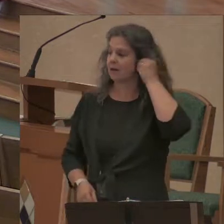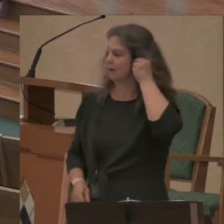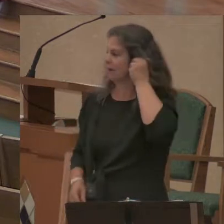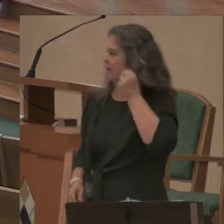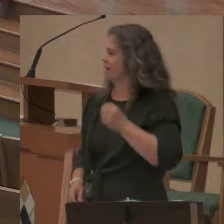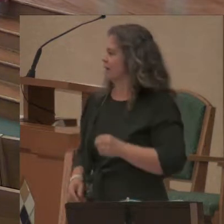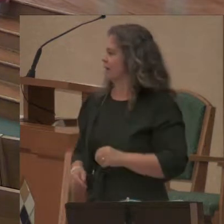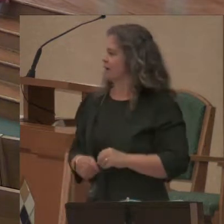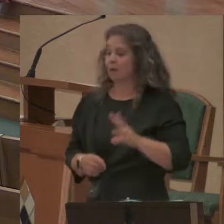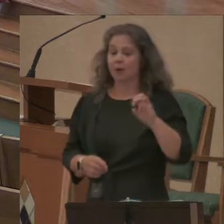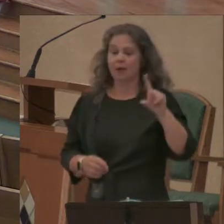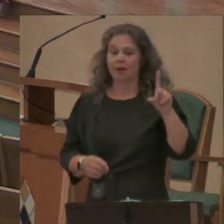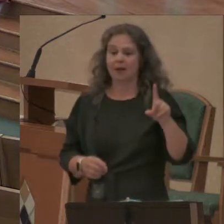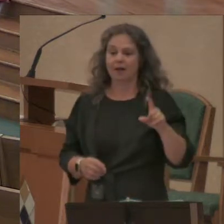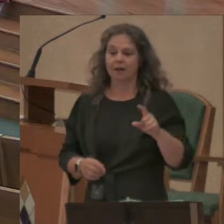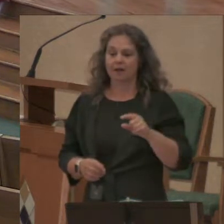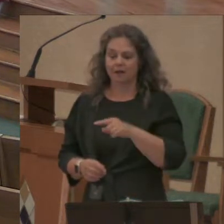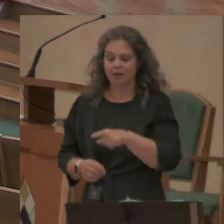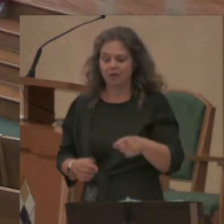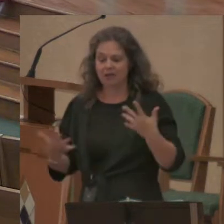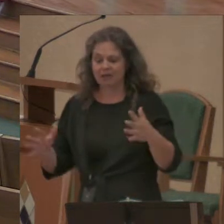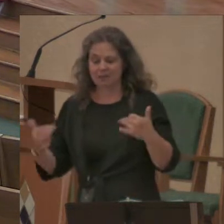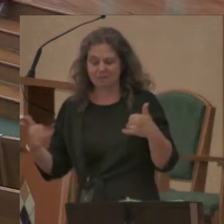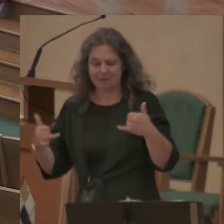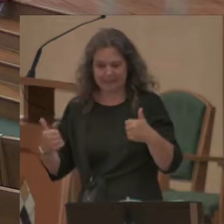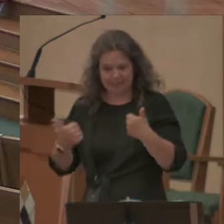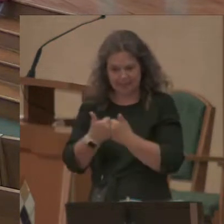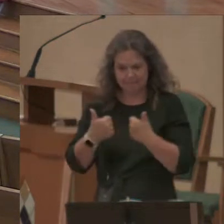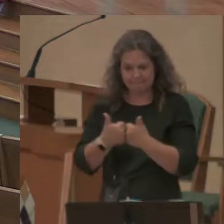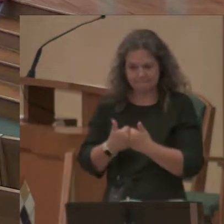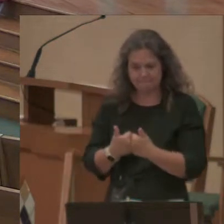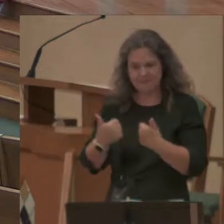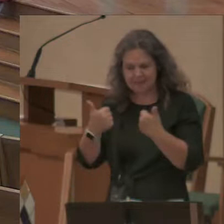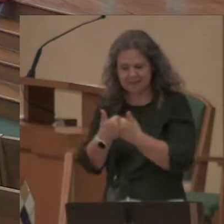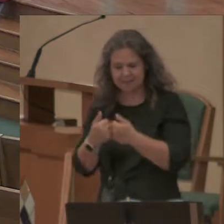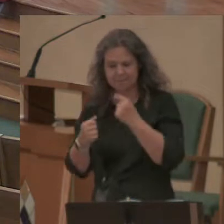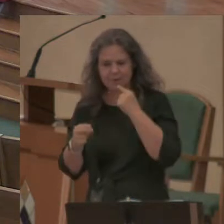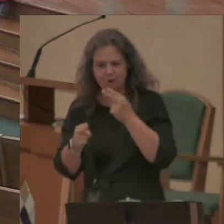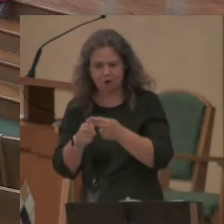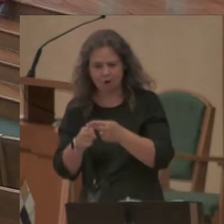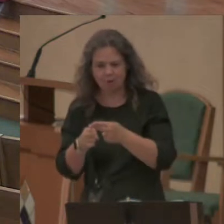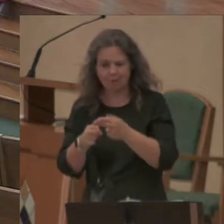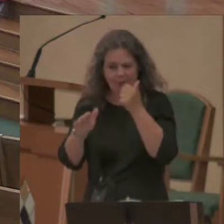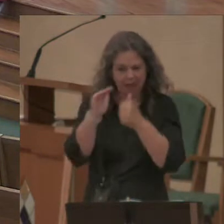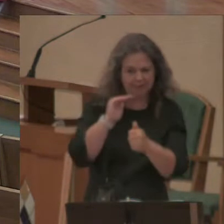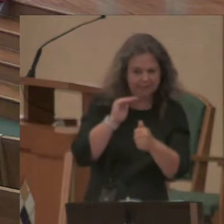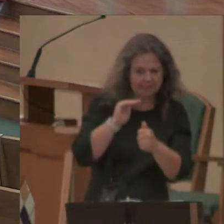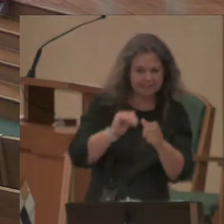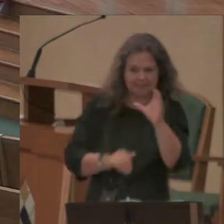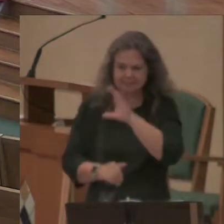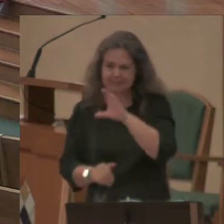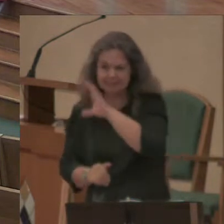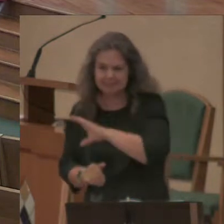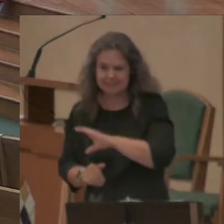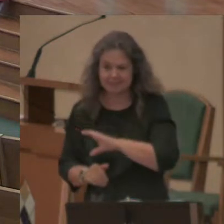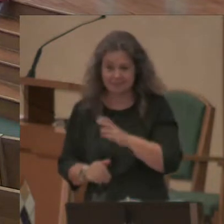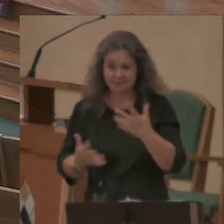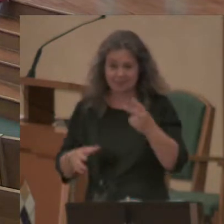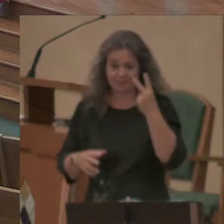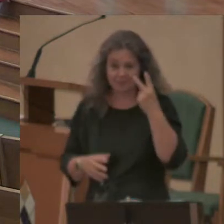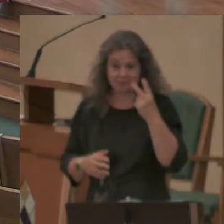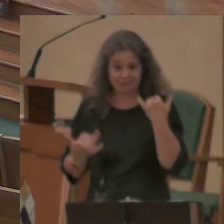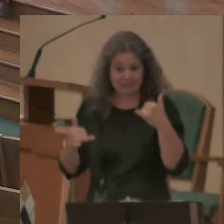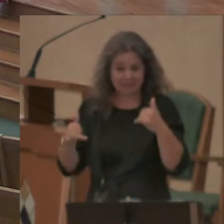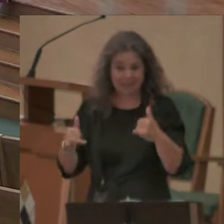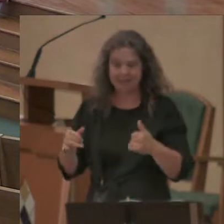Well, I'm wondering if you've ever played this game. The game is called Hide and Seek. Have you ever played that? Oh, that's very